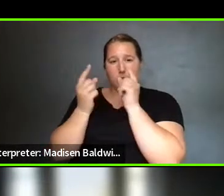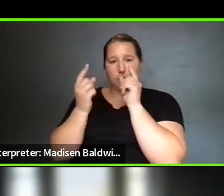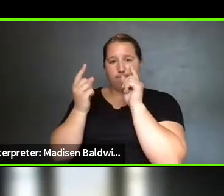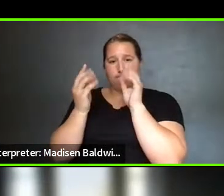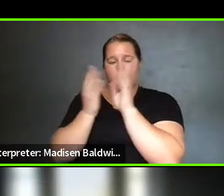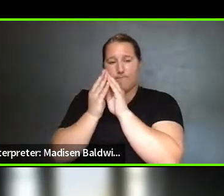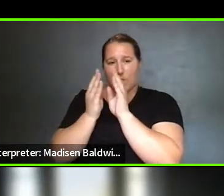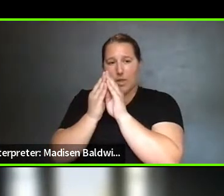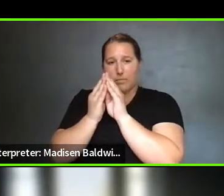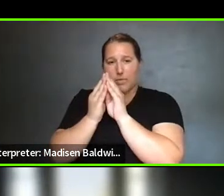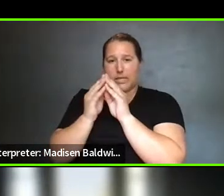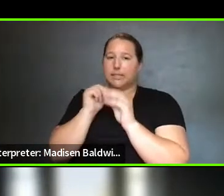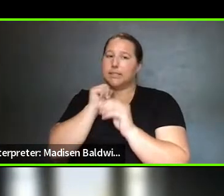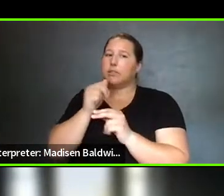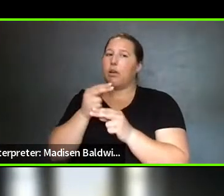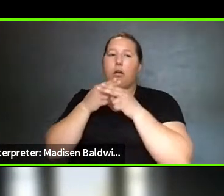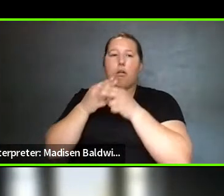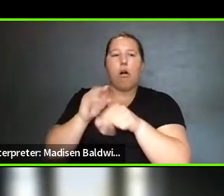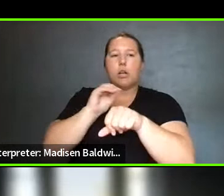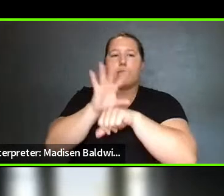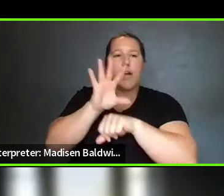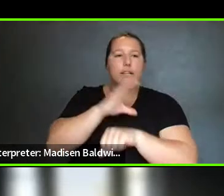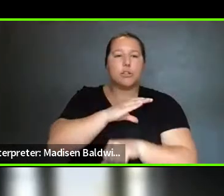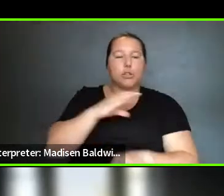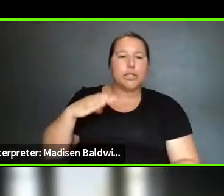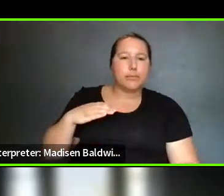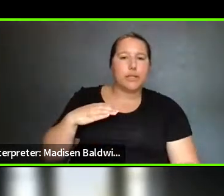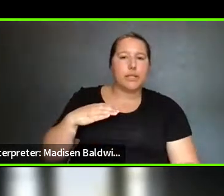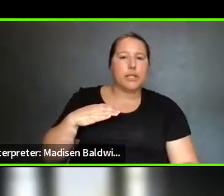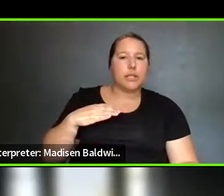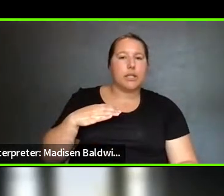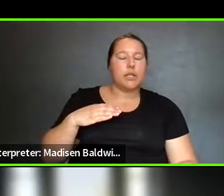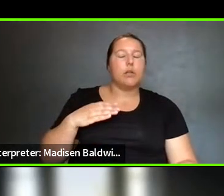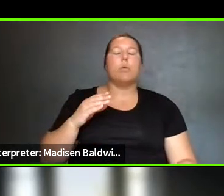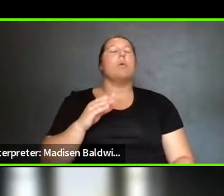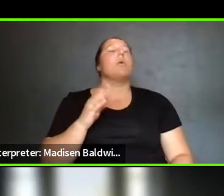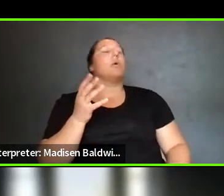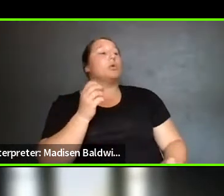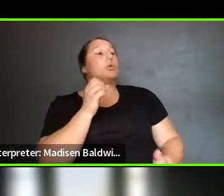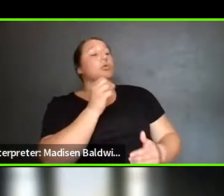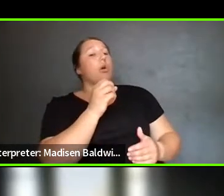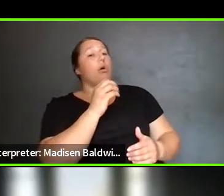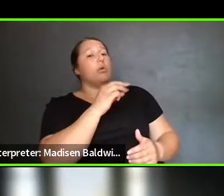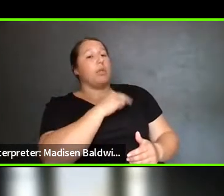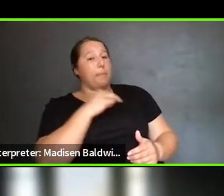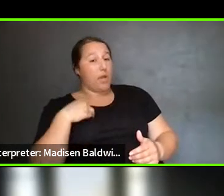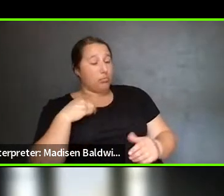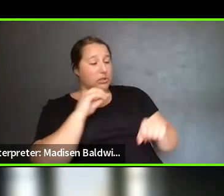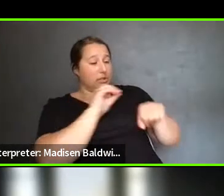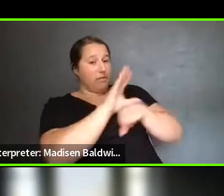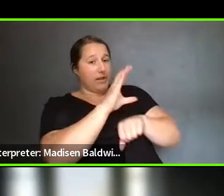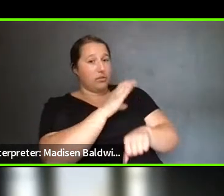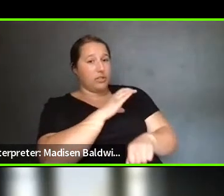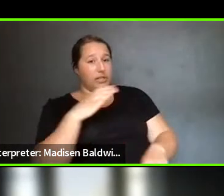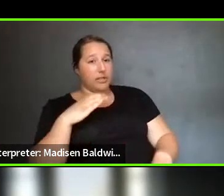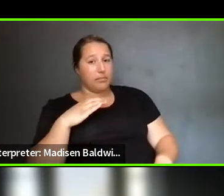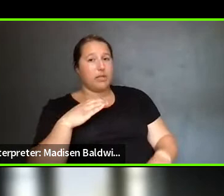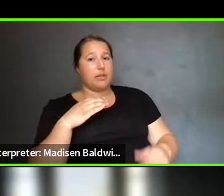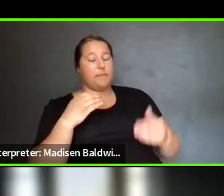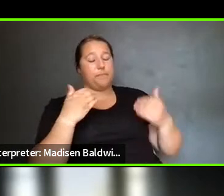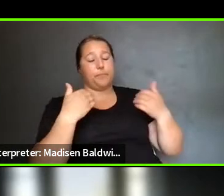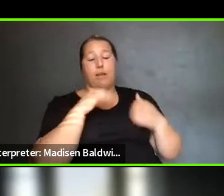Sarah monthly? So the members of the advisory team, and there's